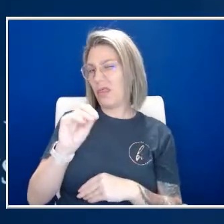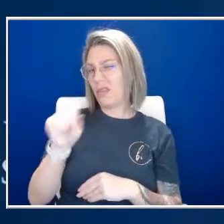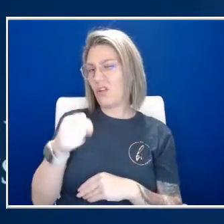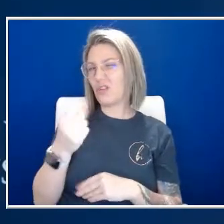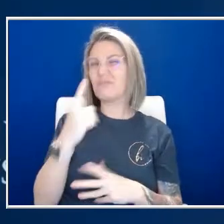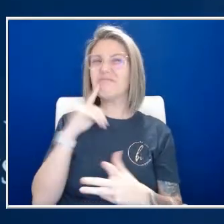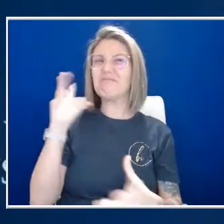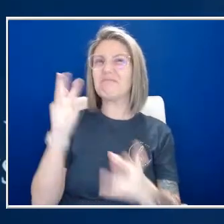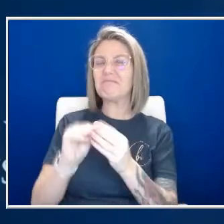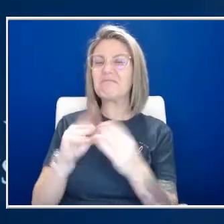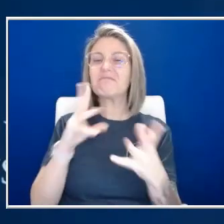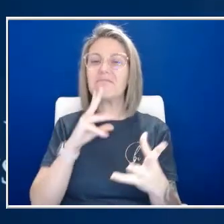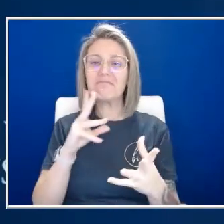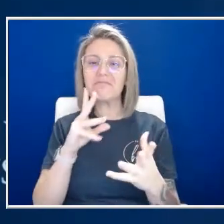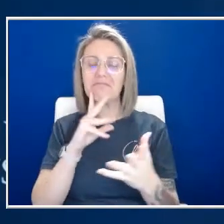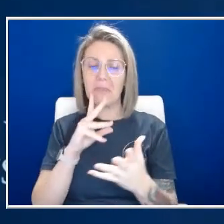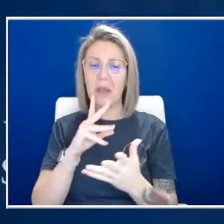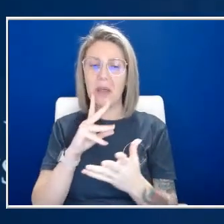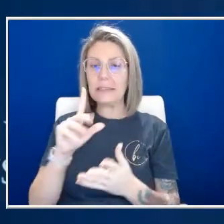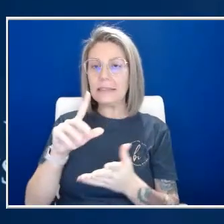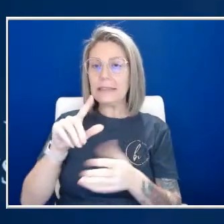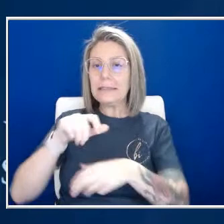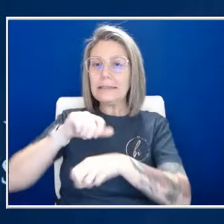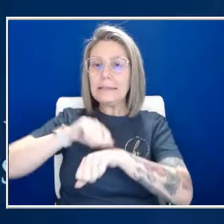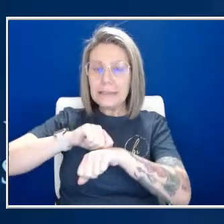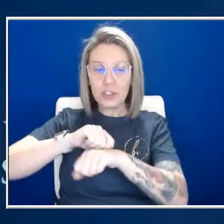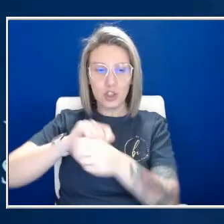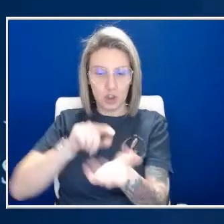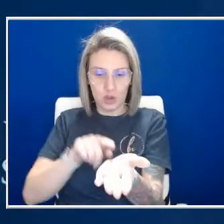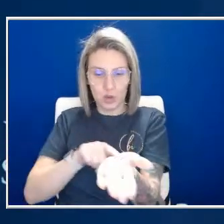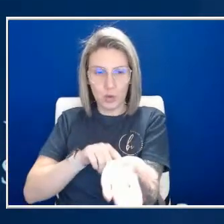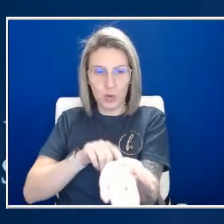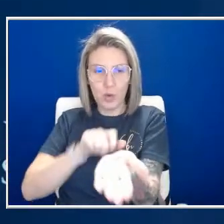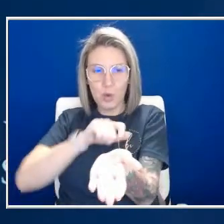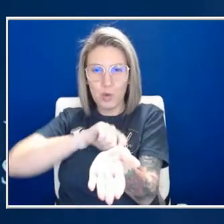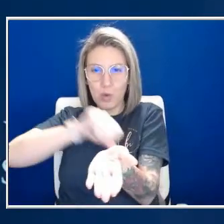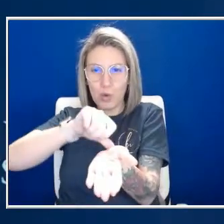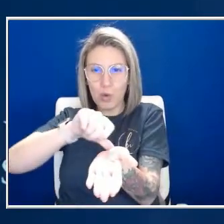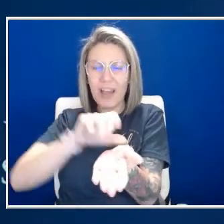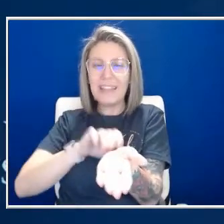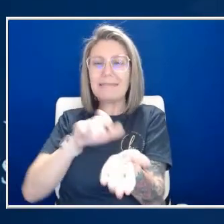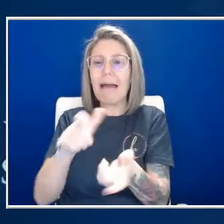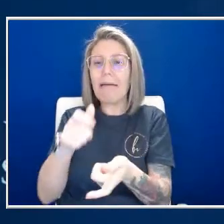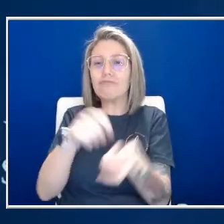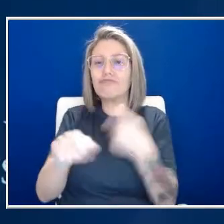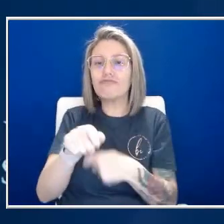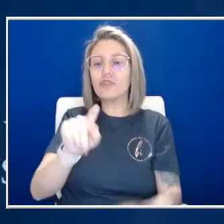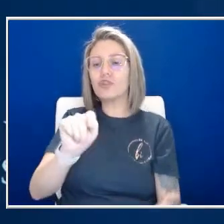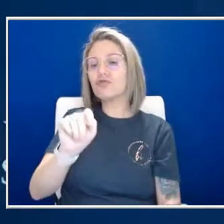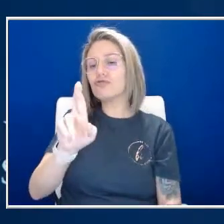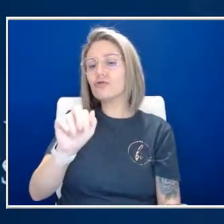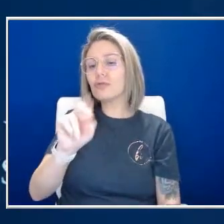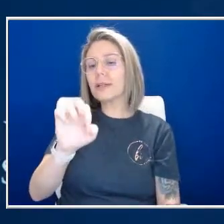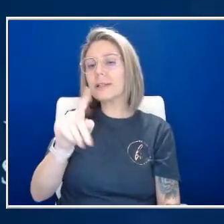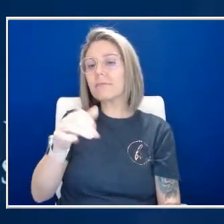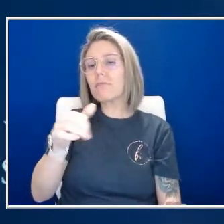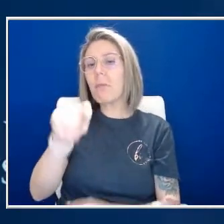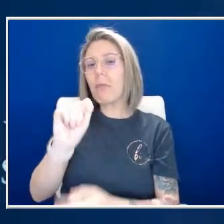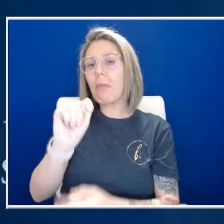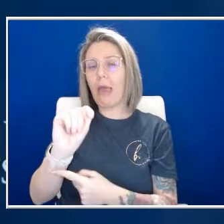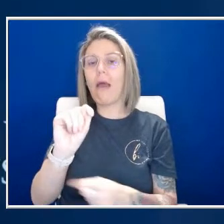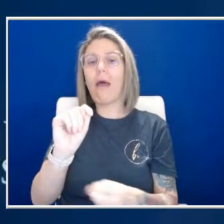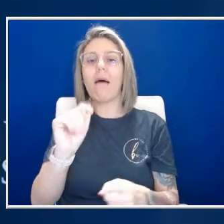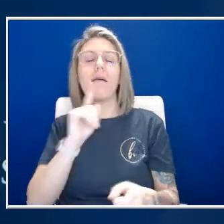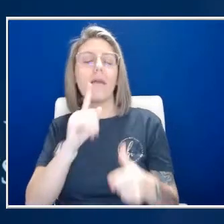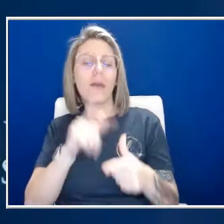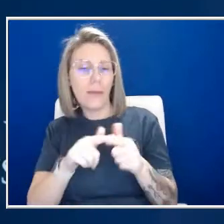tissue from the arm and transplant it, so it's like a transplant from your own body, and it allows us to rebuild that tongue and hook up little blood vessels